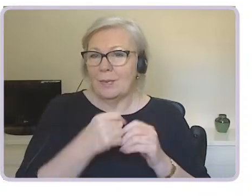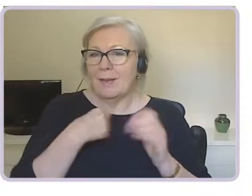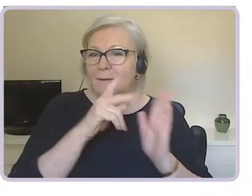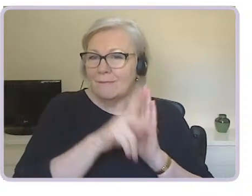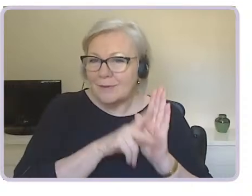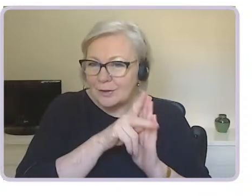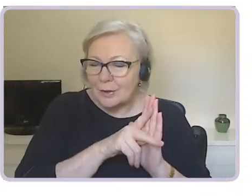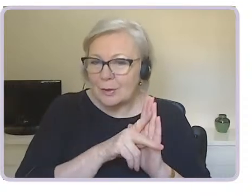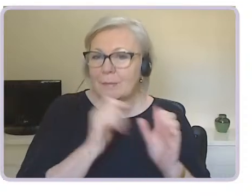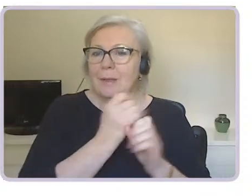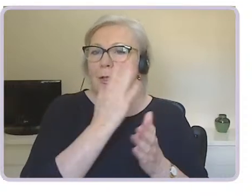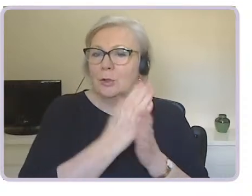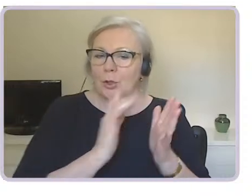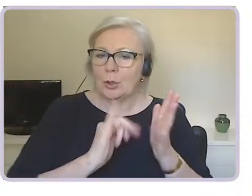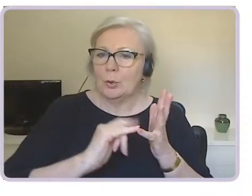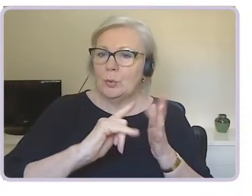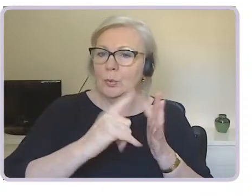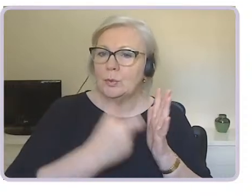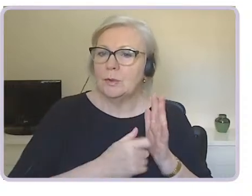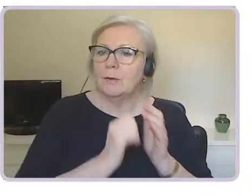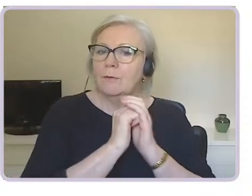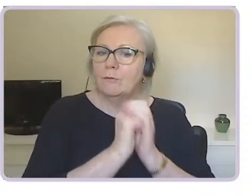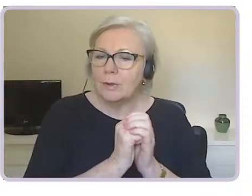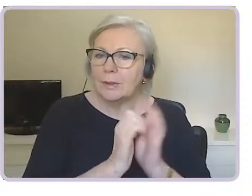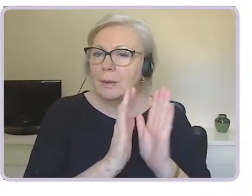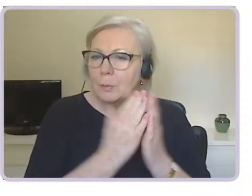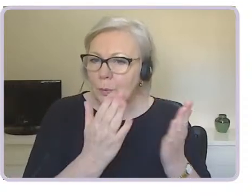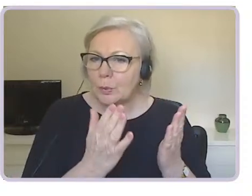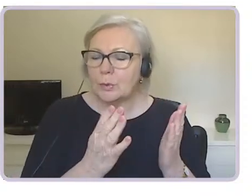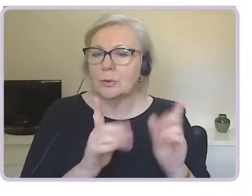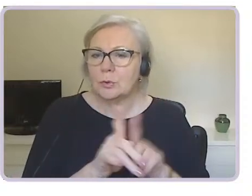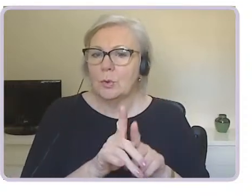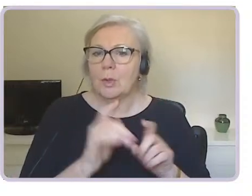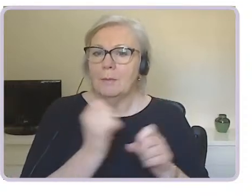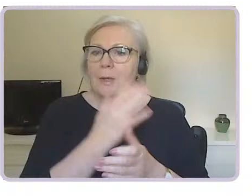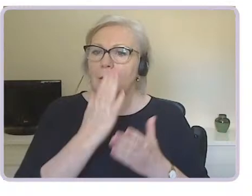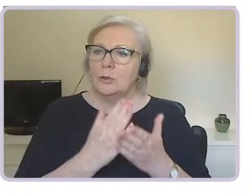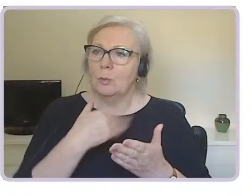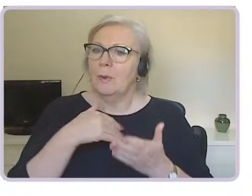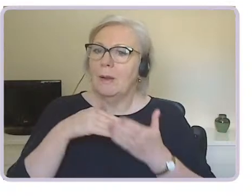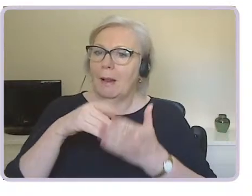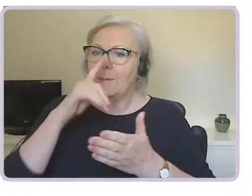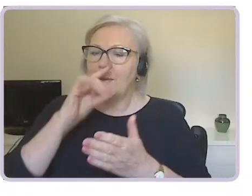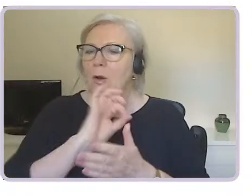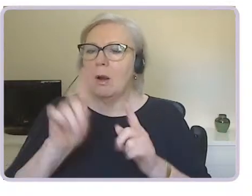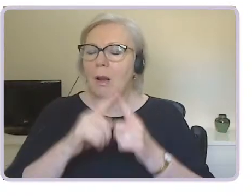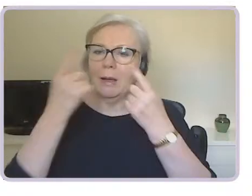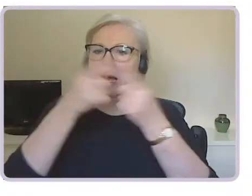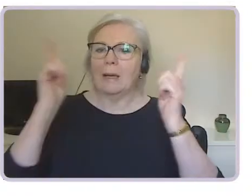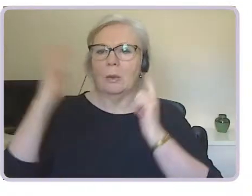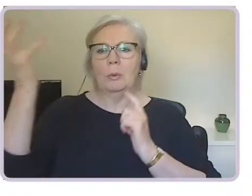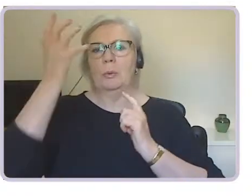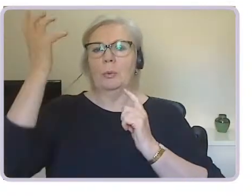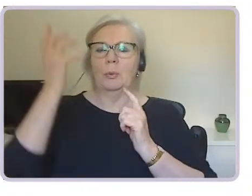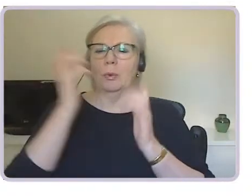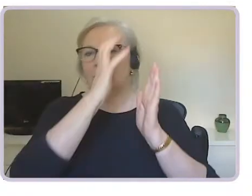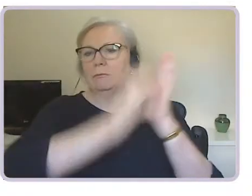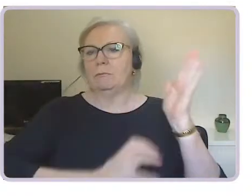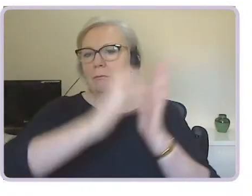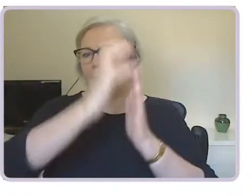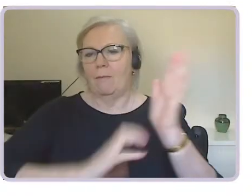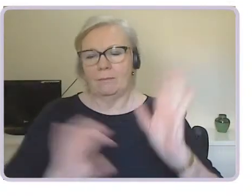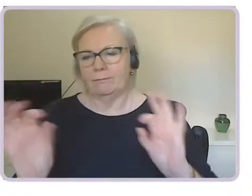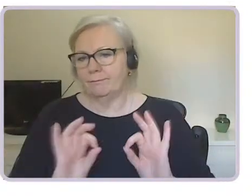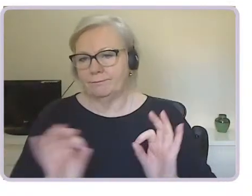user-friendly books that help people instead of academic papers and thick resources that you need to